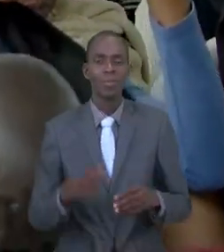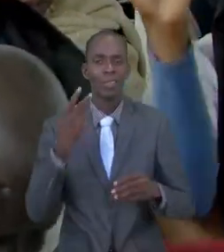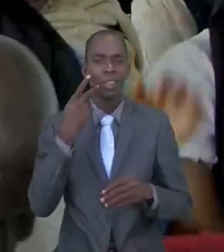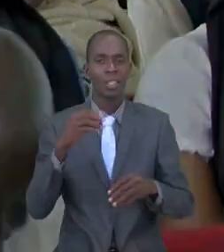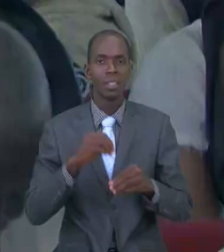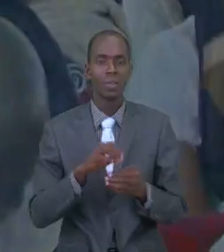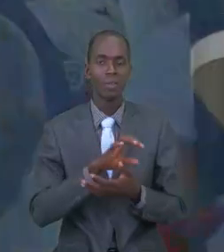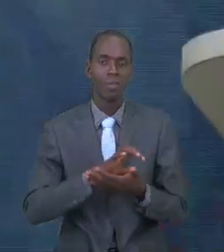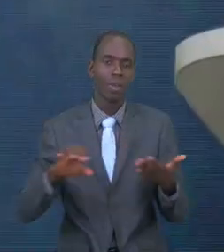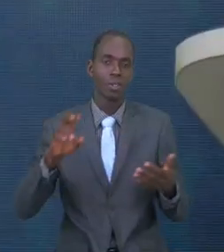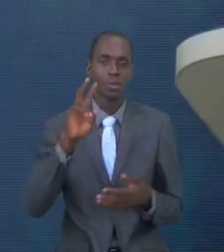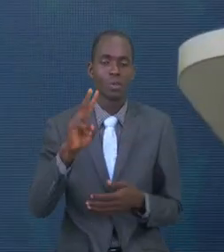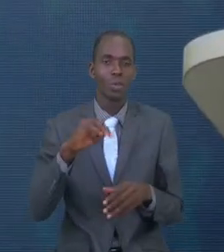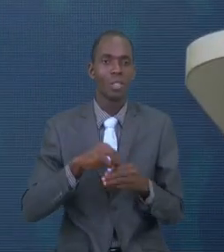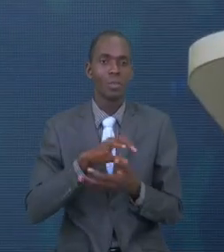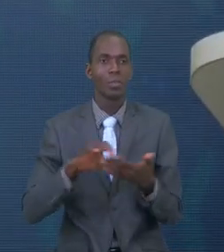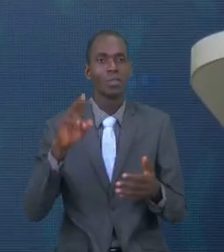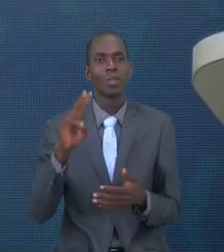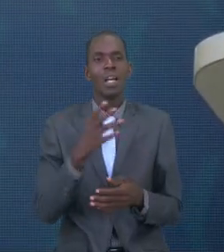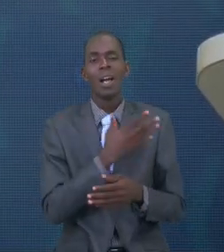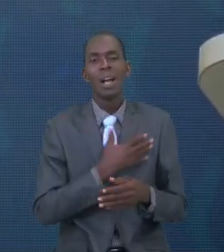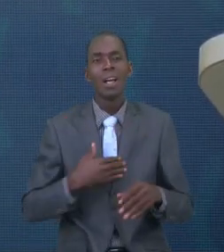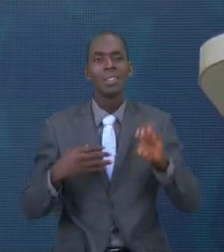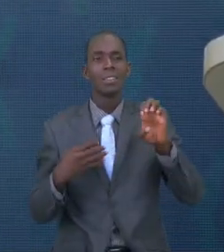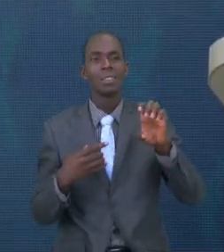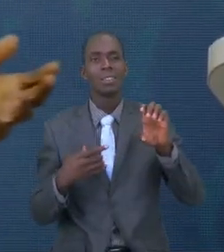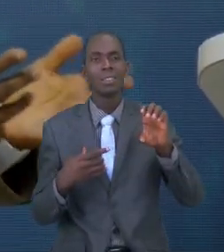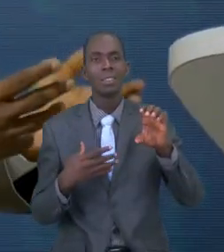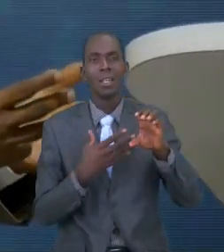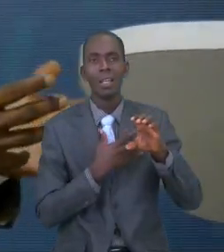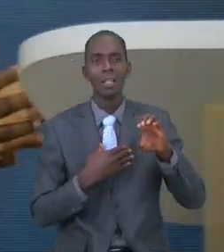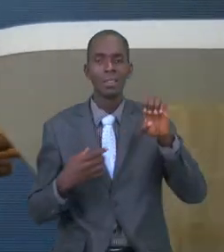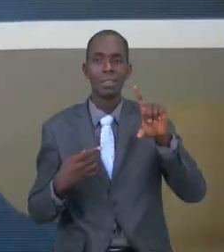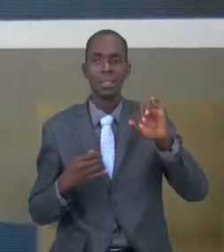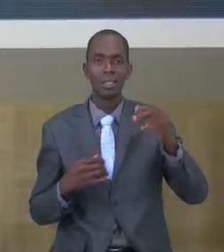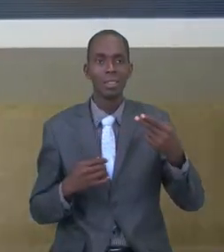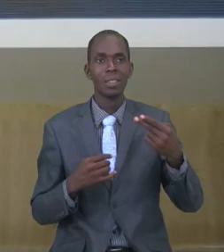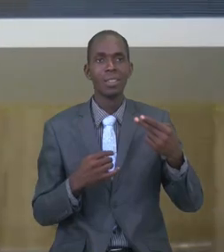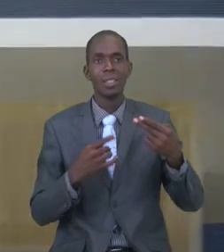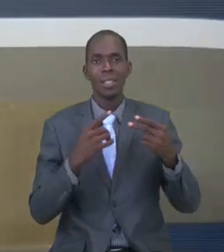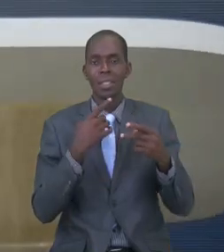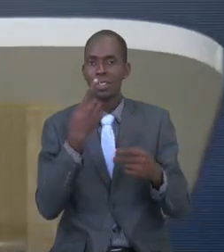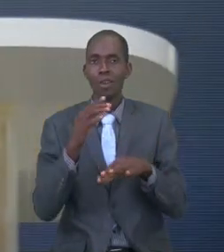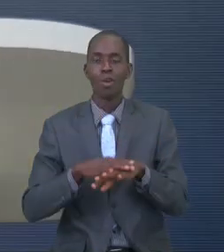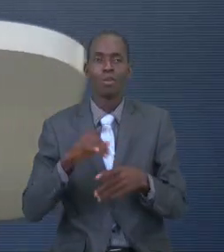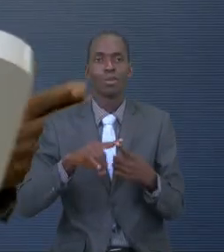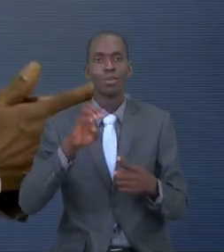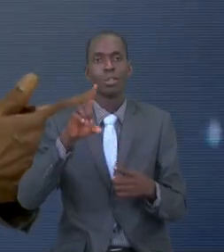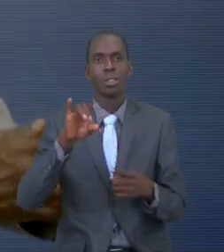verse 2. In verse 2, and it came, and Elijah said unto